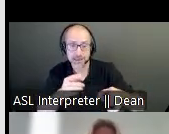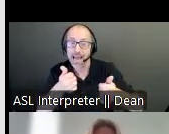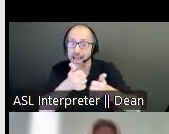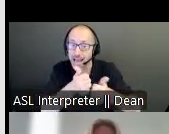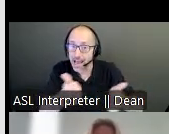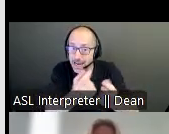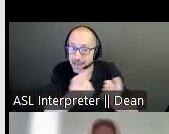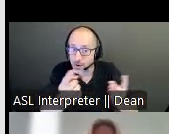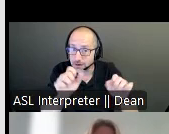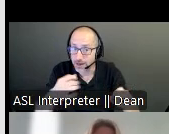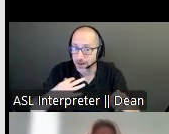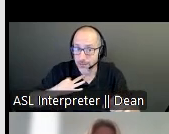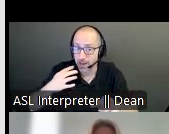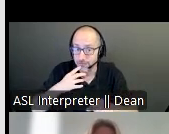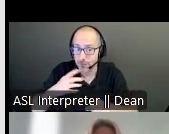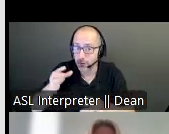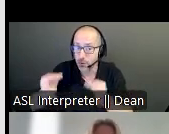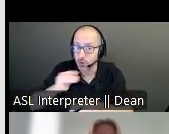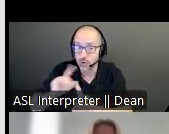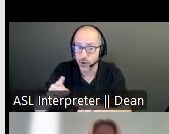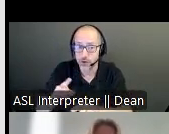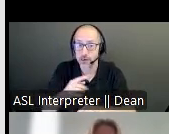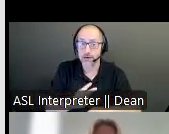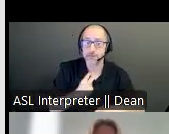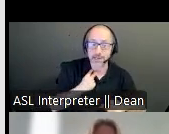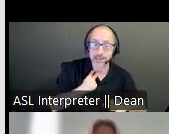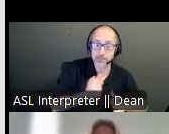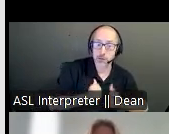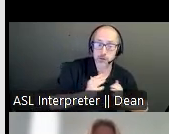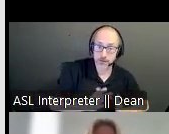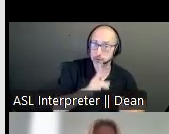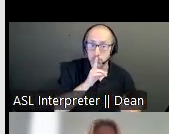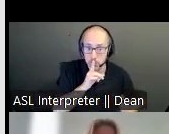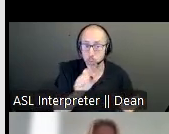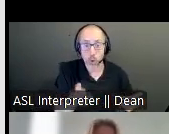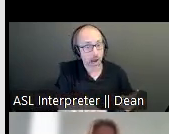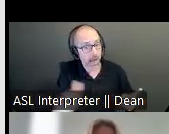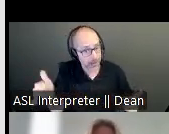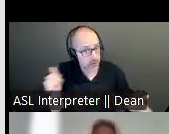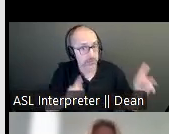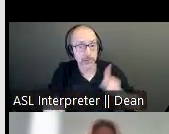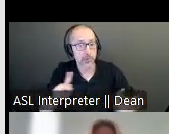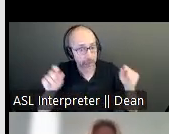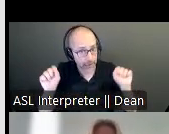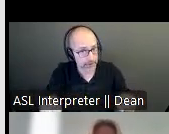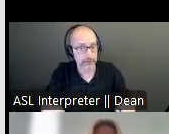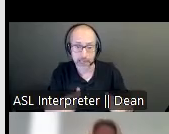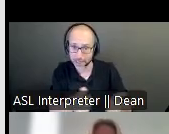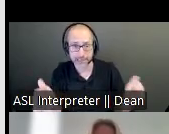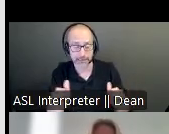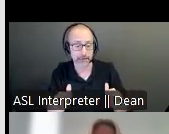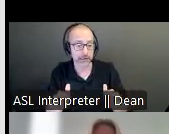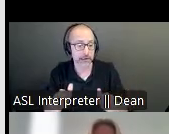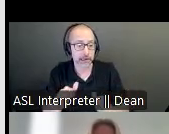court orders. It does not have to be a victim or survivor. It's done ex parte, which means the respondent is not present for the hearing. And 3,